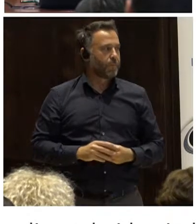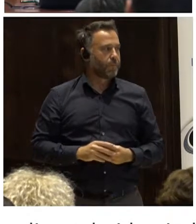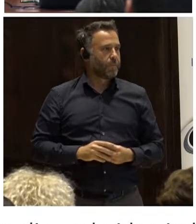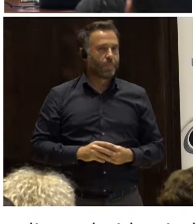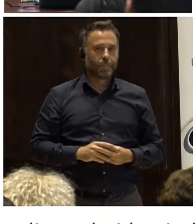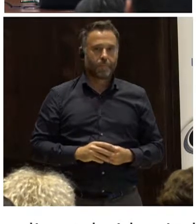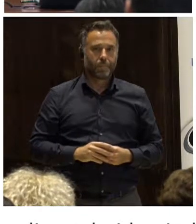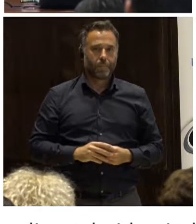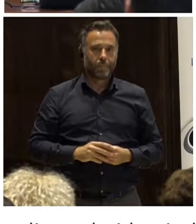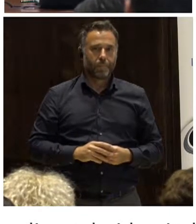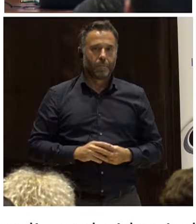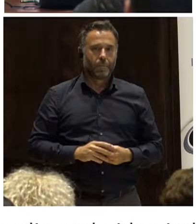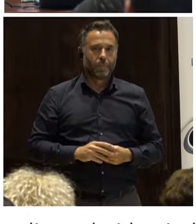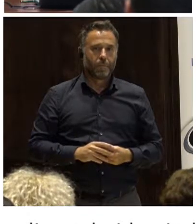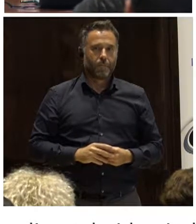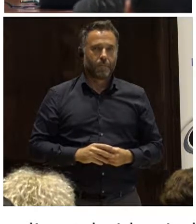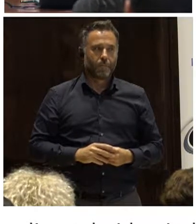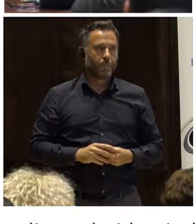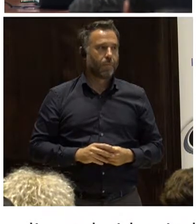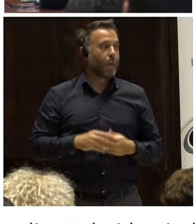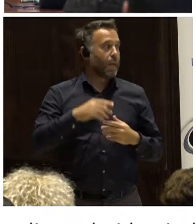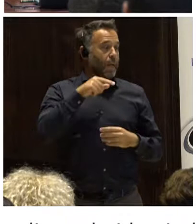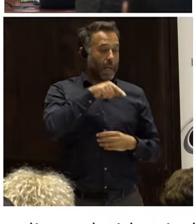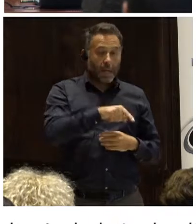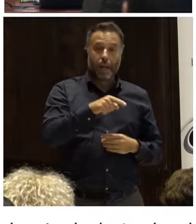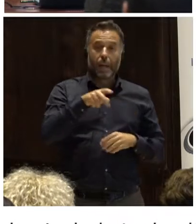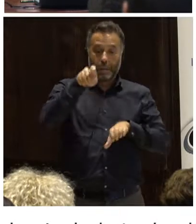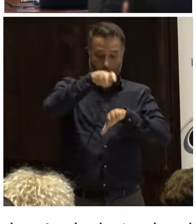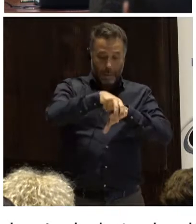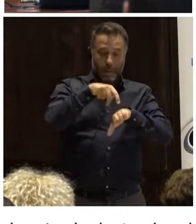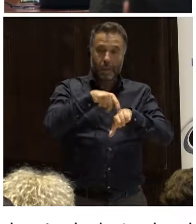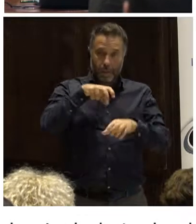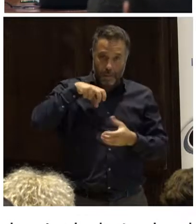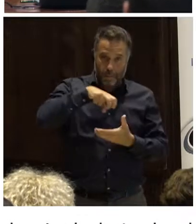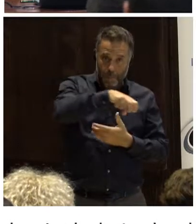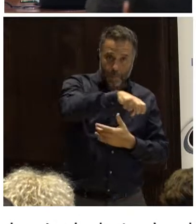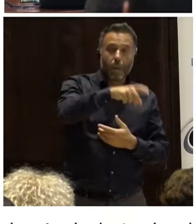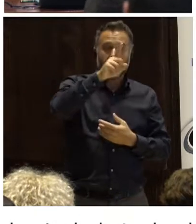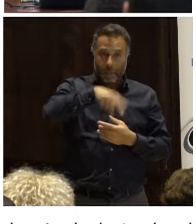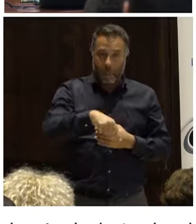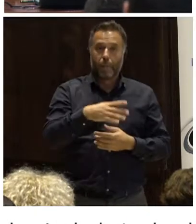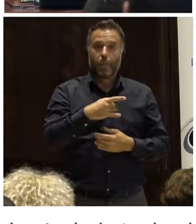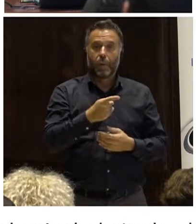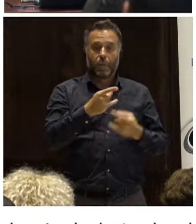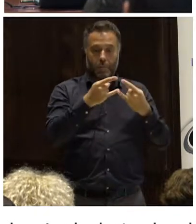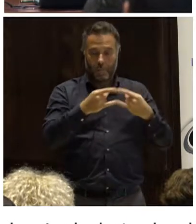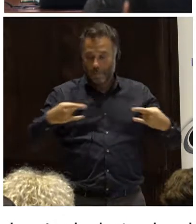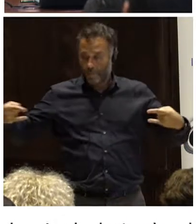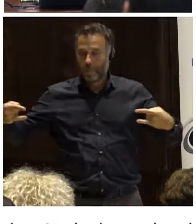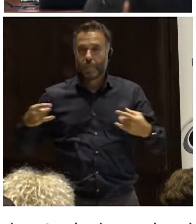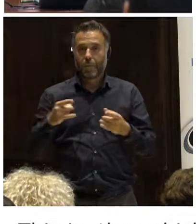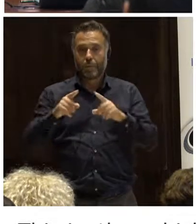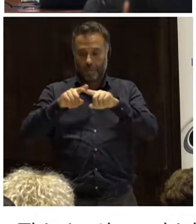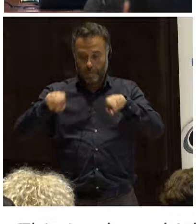Okay, this is the vehicle can be controlled by any of the available interfaces in the market. That means by